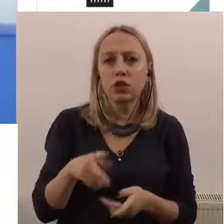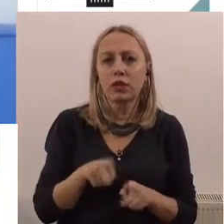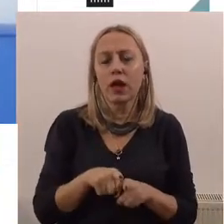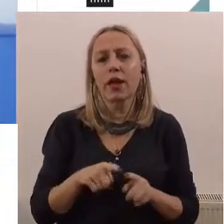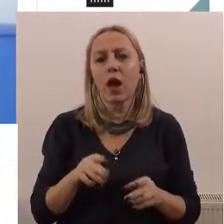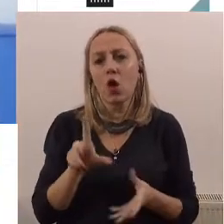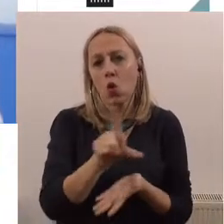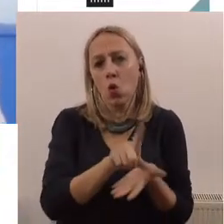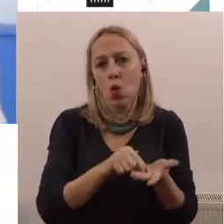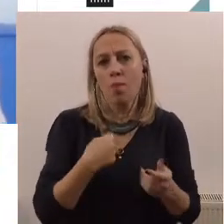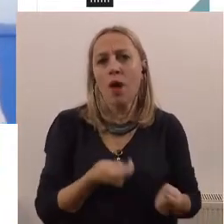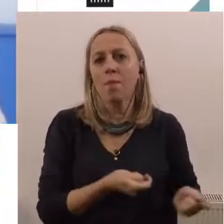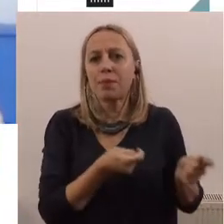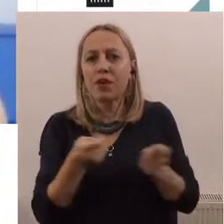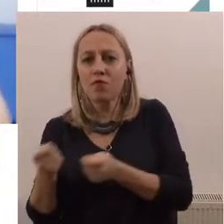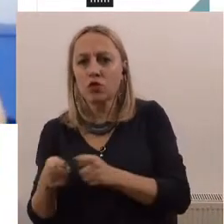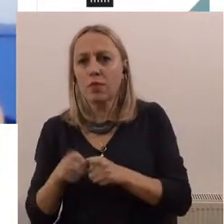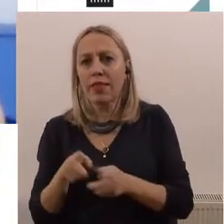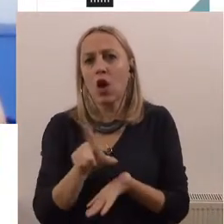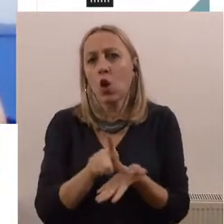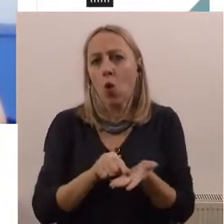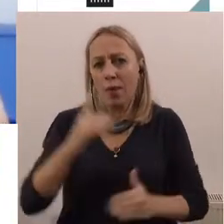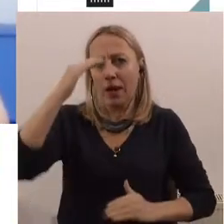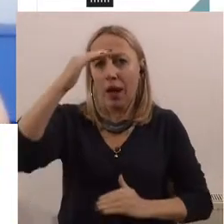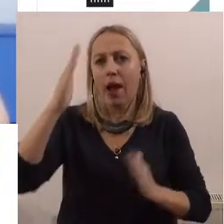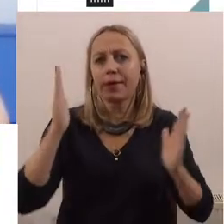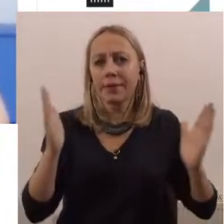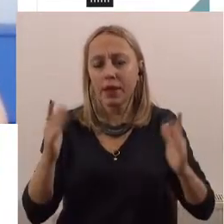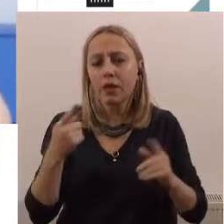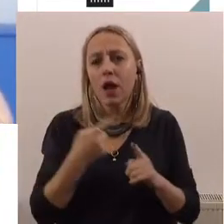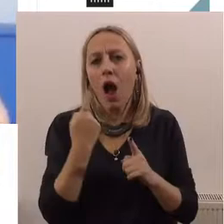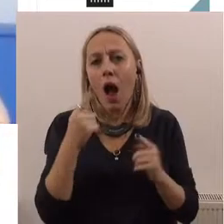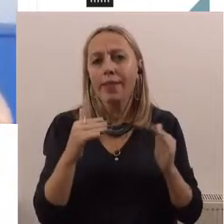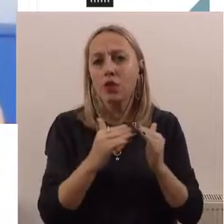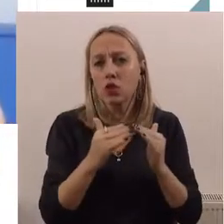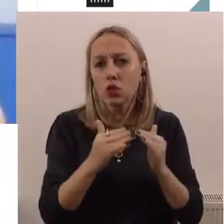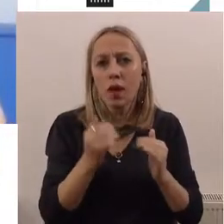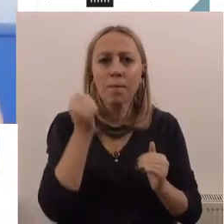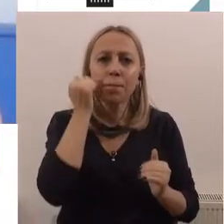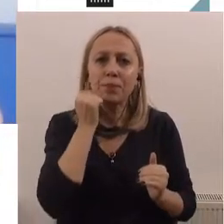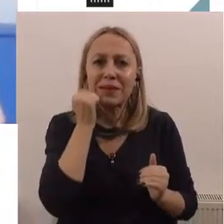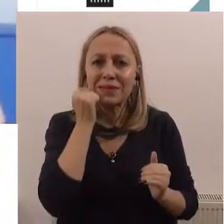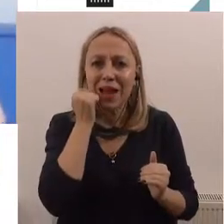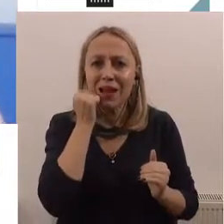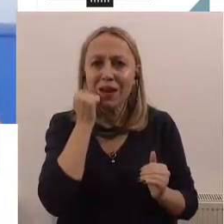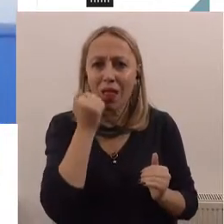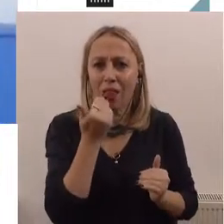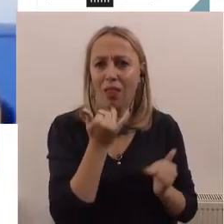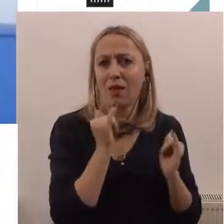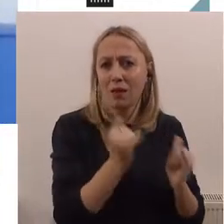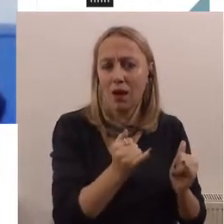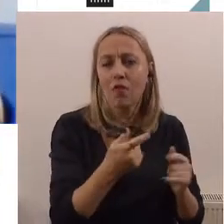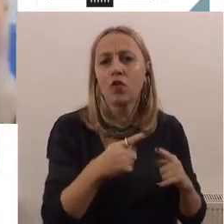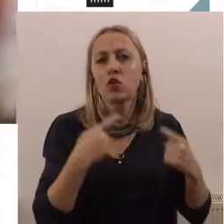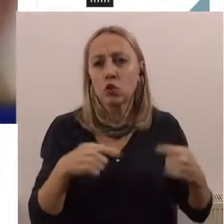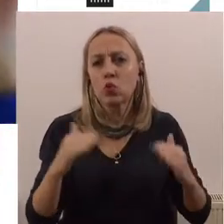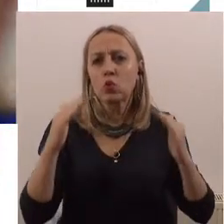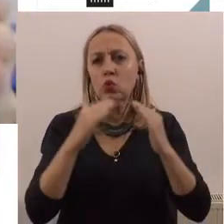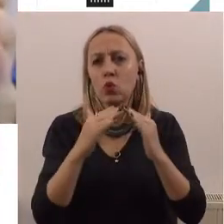travel from a care home for elderly to another care home, and